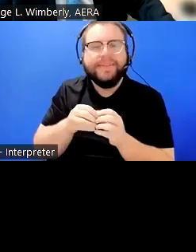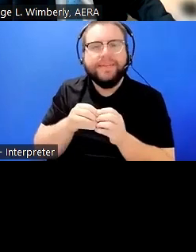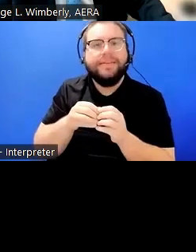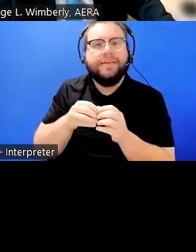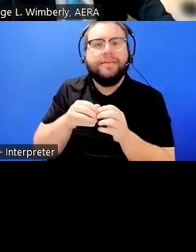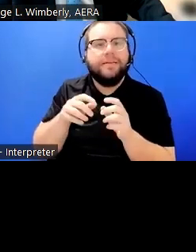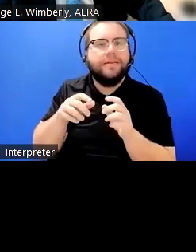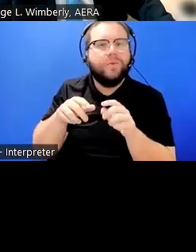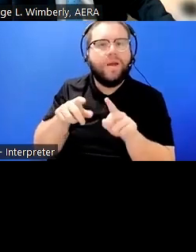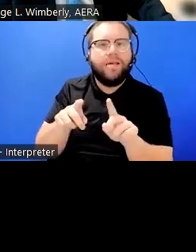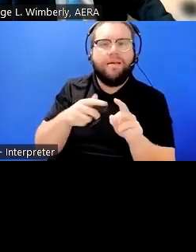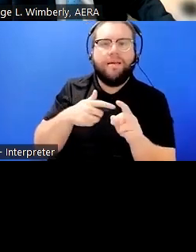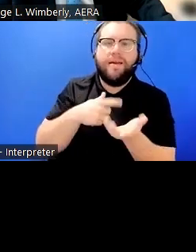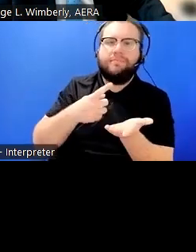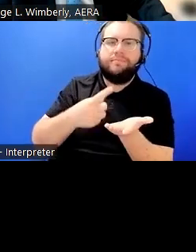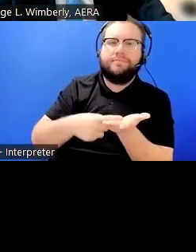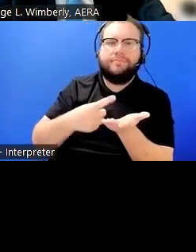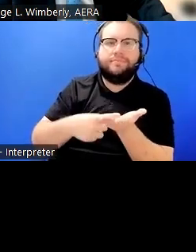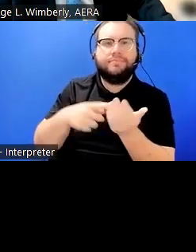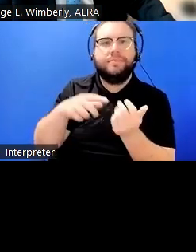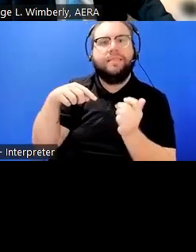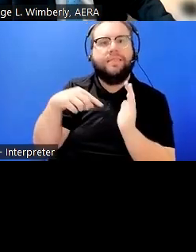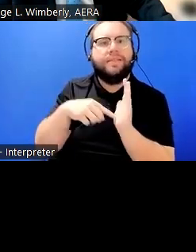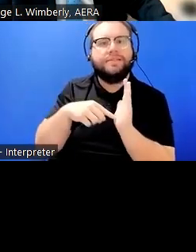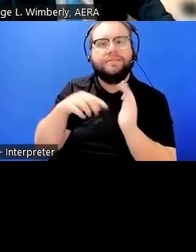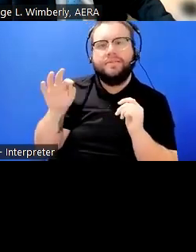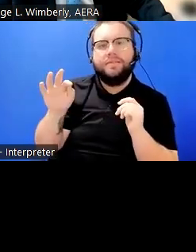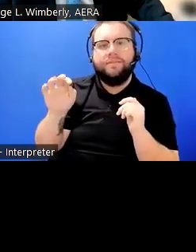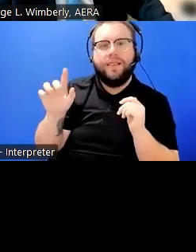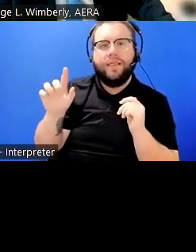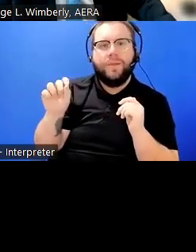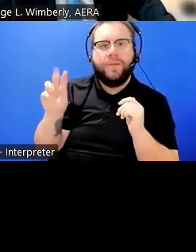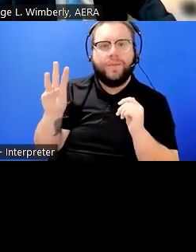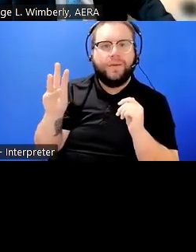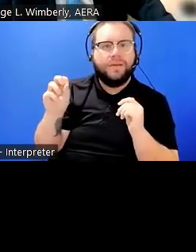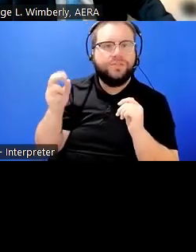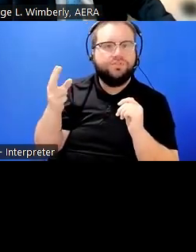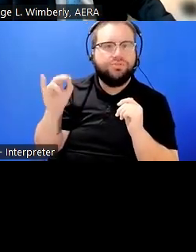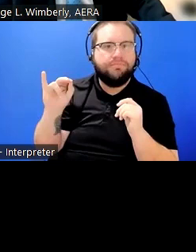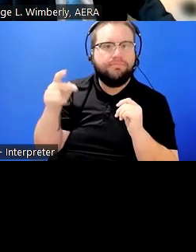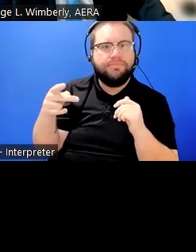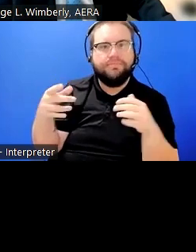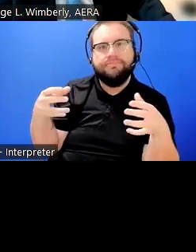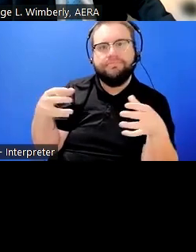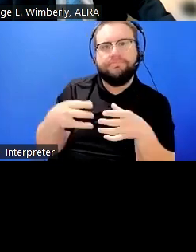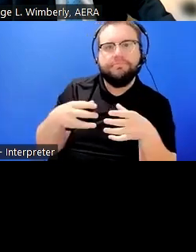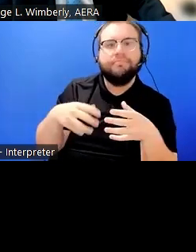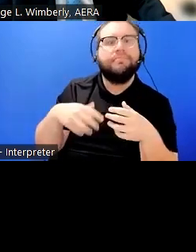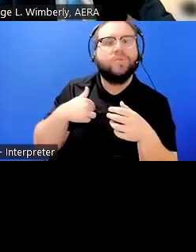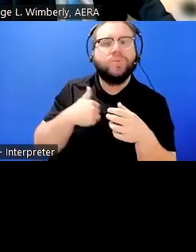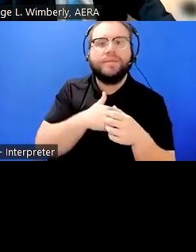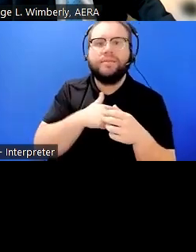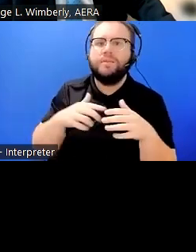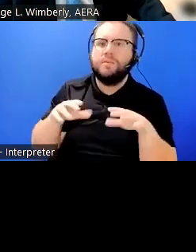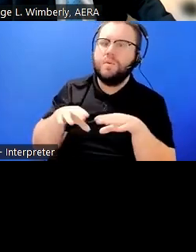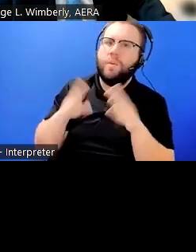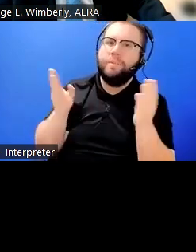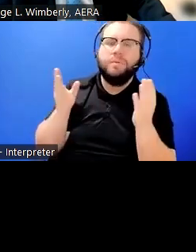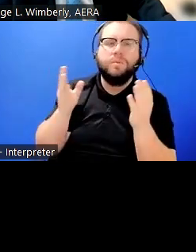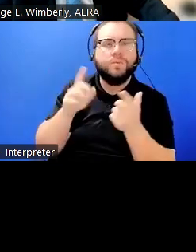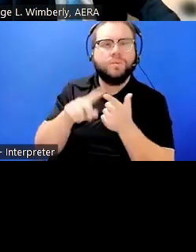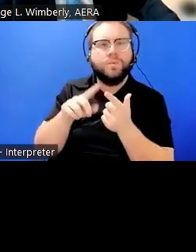fellowship, is that we are open to people who are doing research, and that's